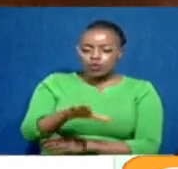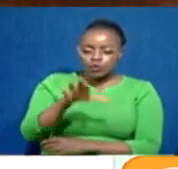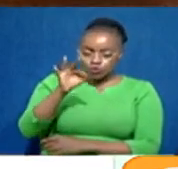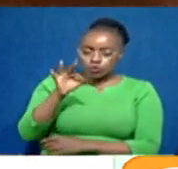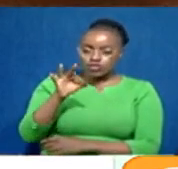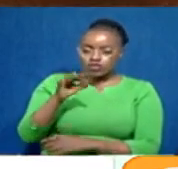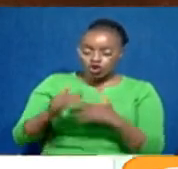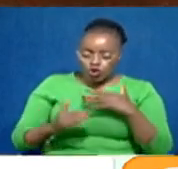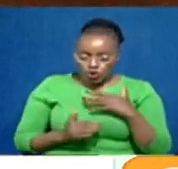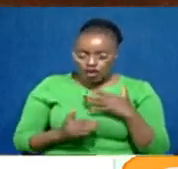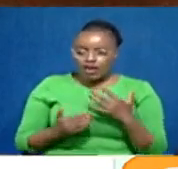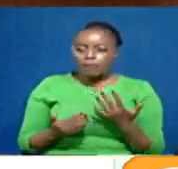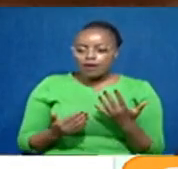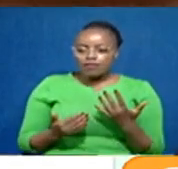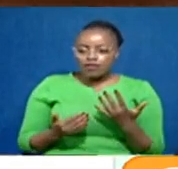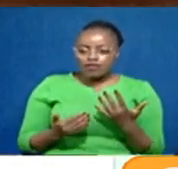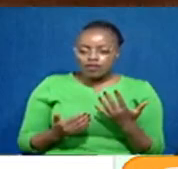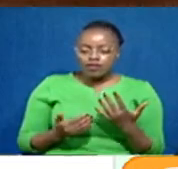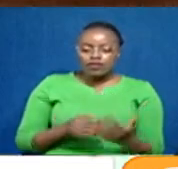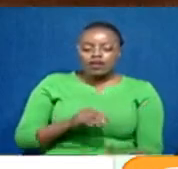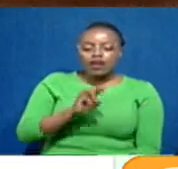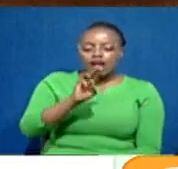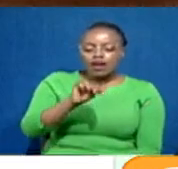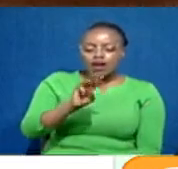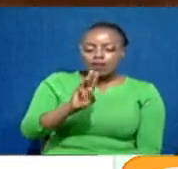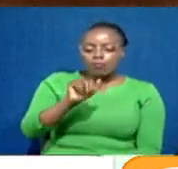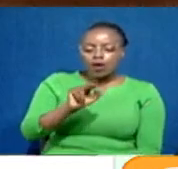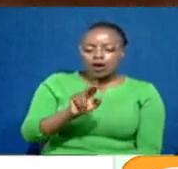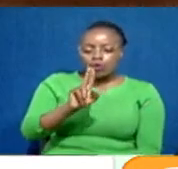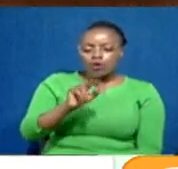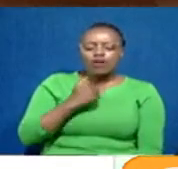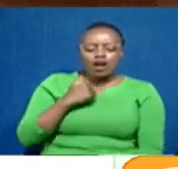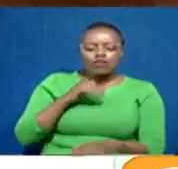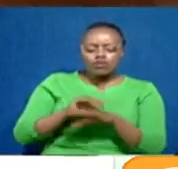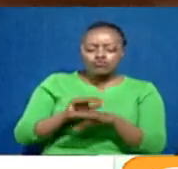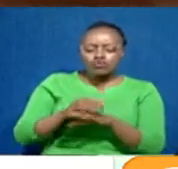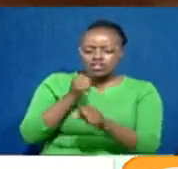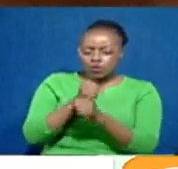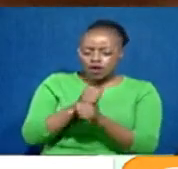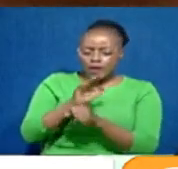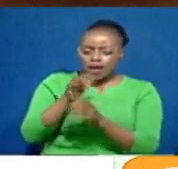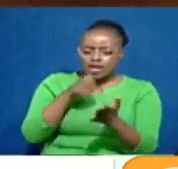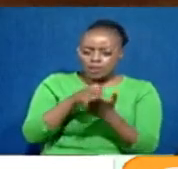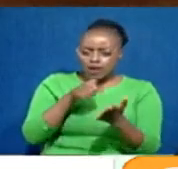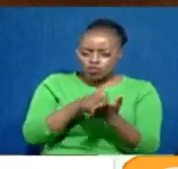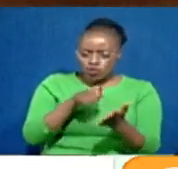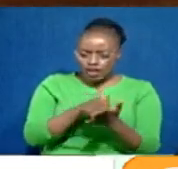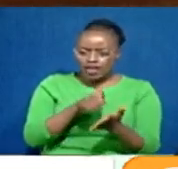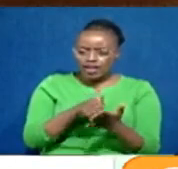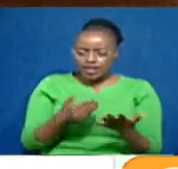chose Honorable Adelina Mwao. And they have made a very good pair in Makueni, at